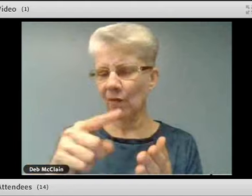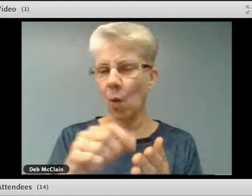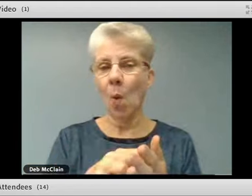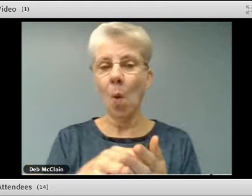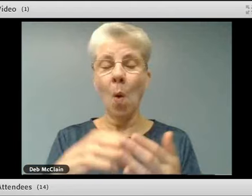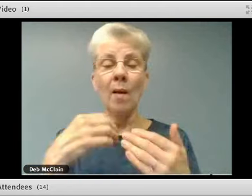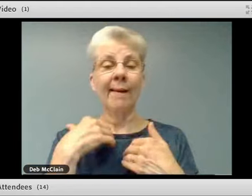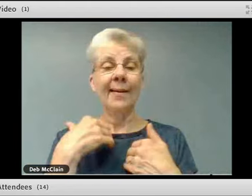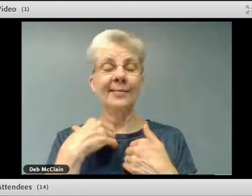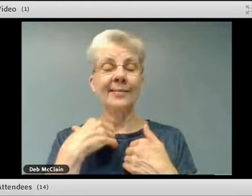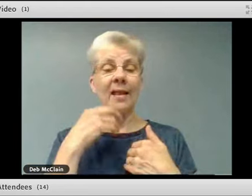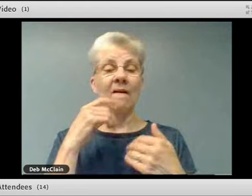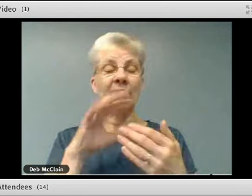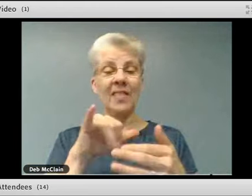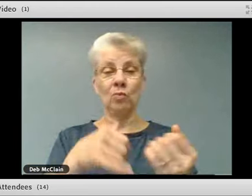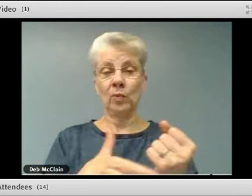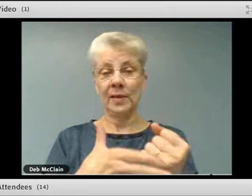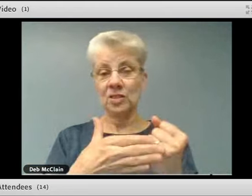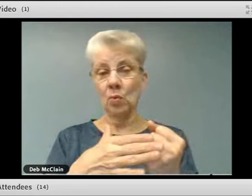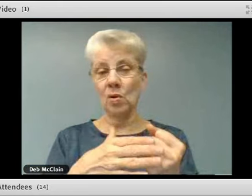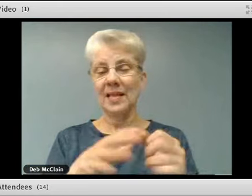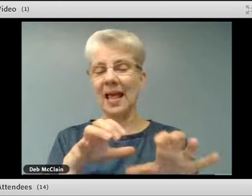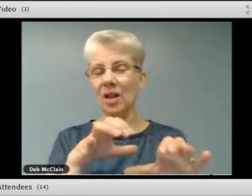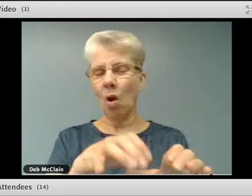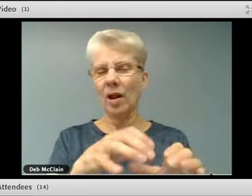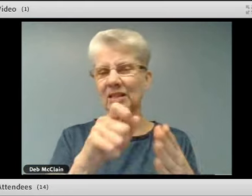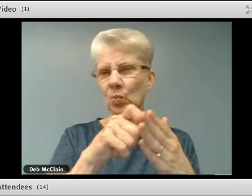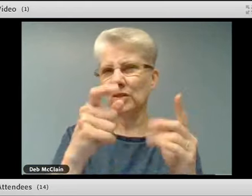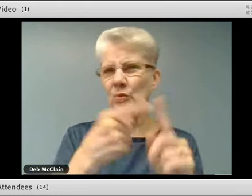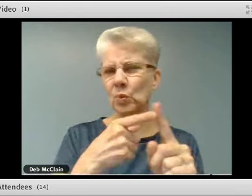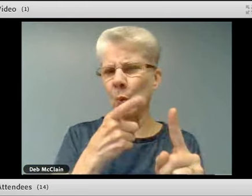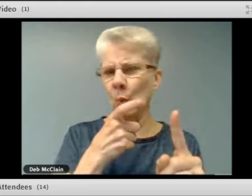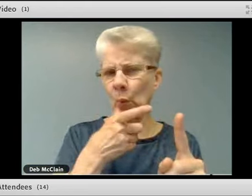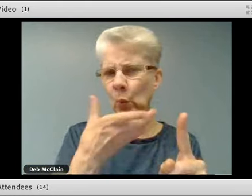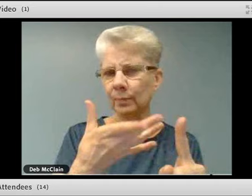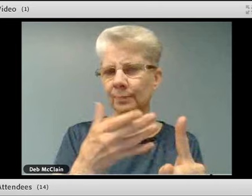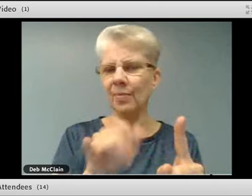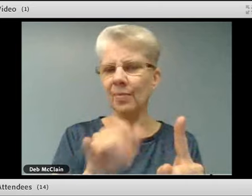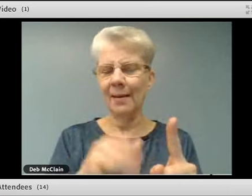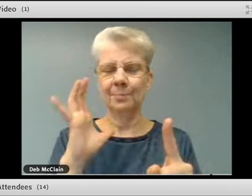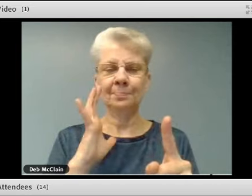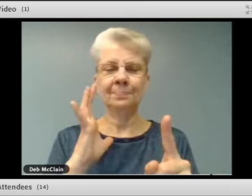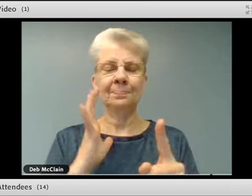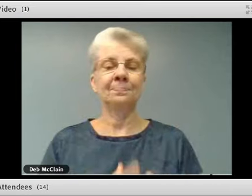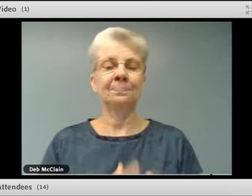resource, and the audience that it's intended for.